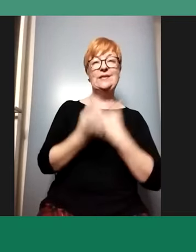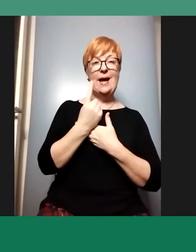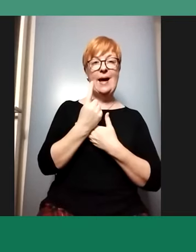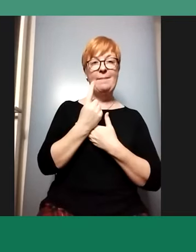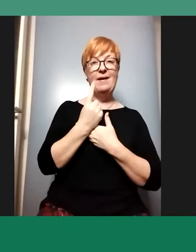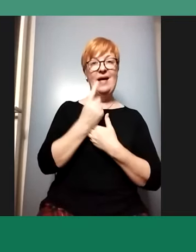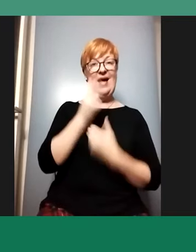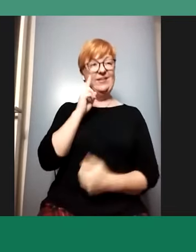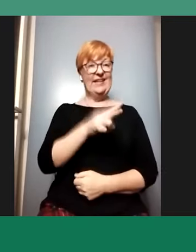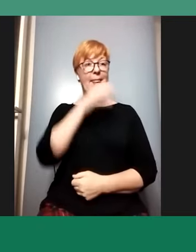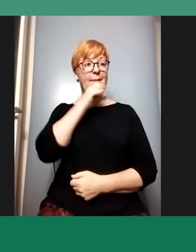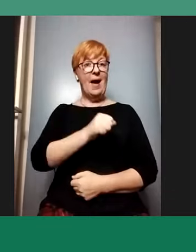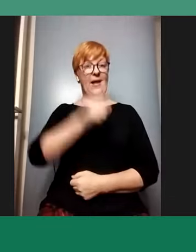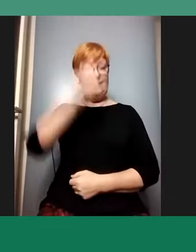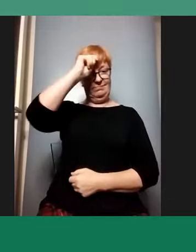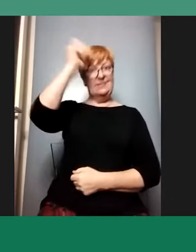hat.